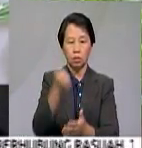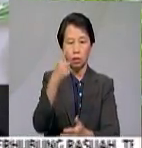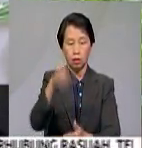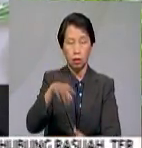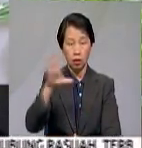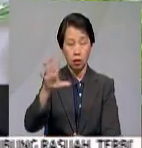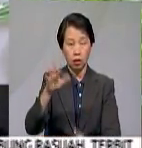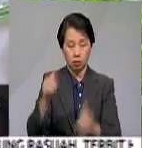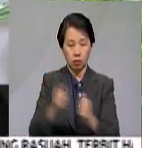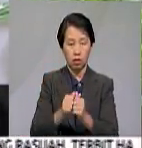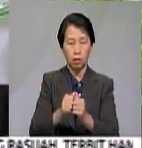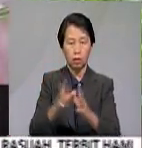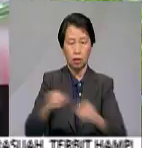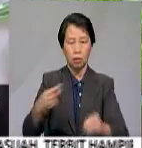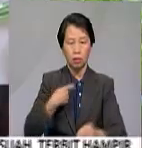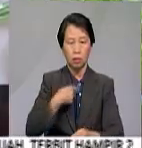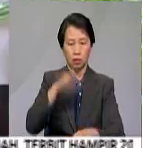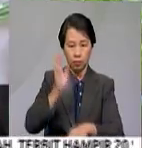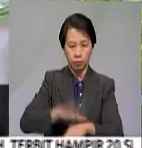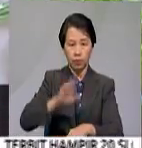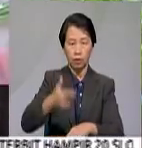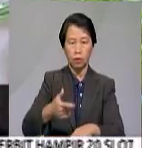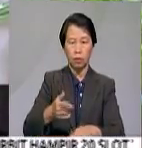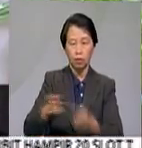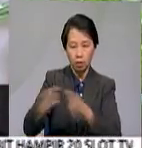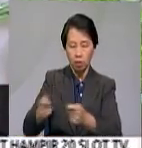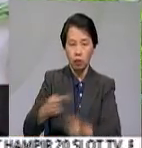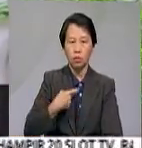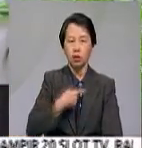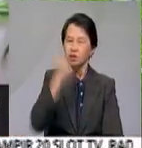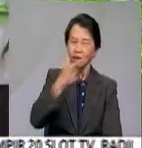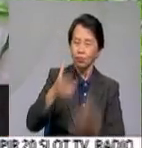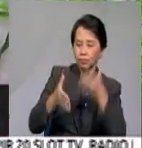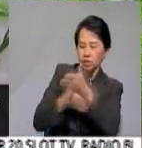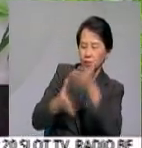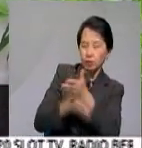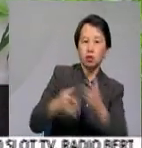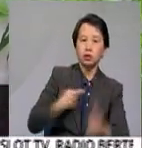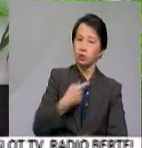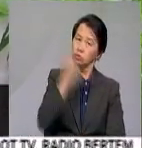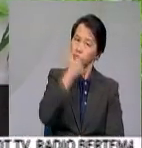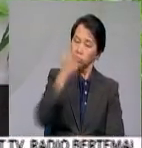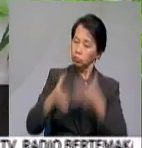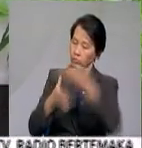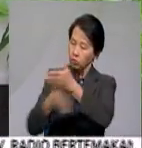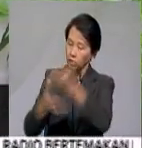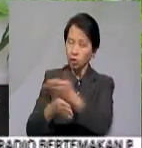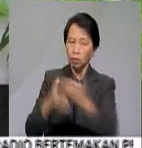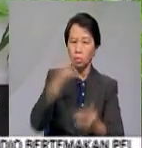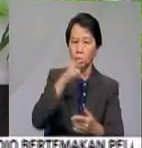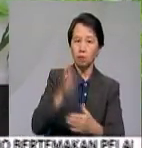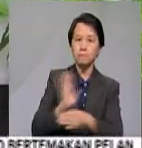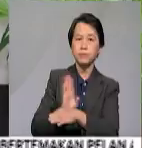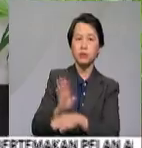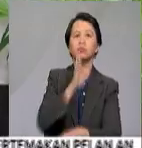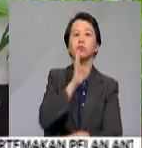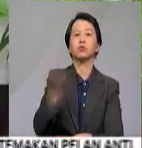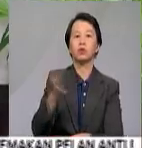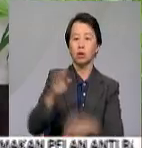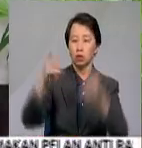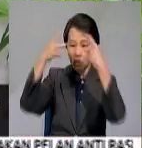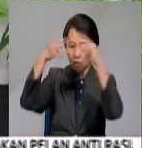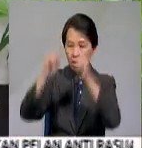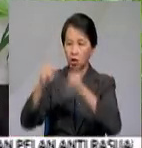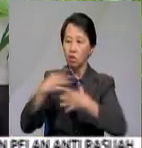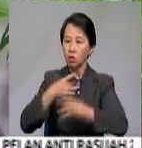were biased towards them. We call any administration, we don't want to interfere, we are not interfering in their own internal business. Let him, Trump or